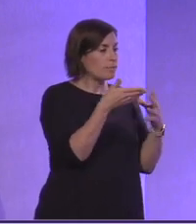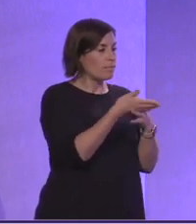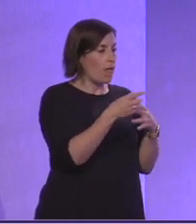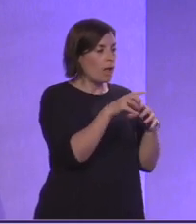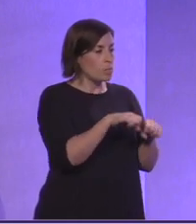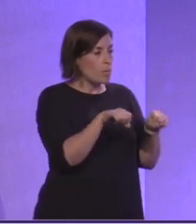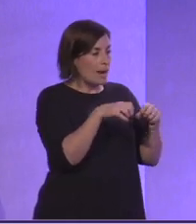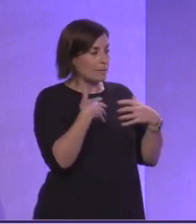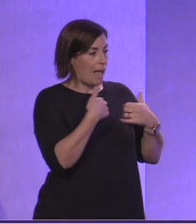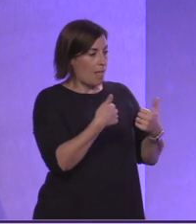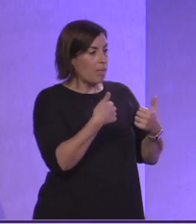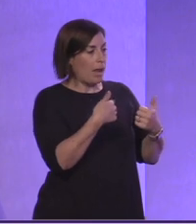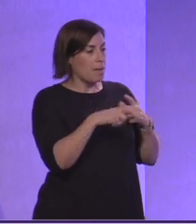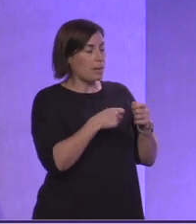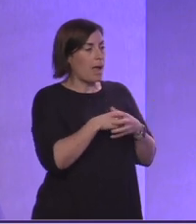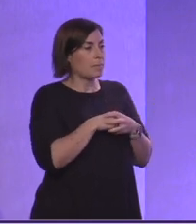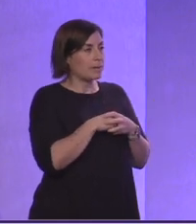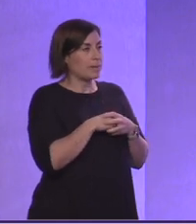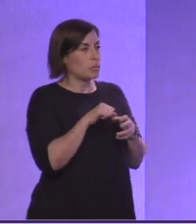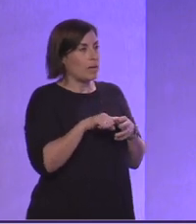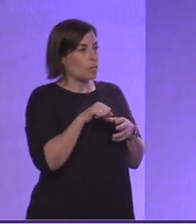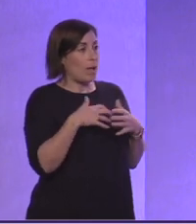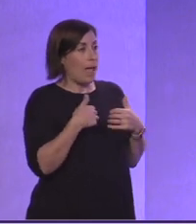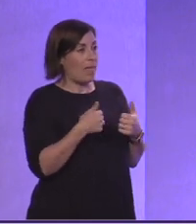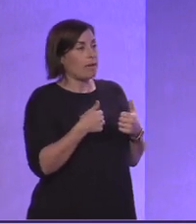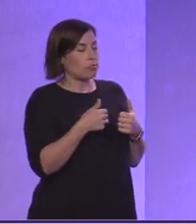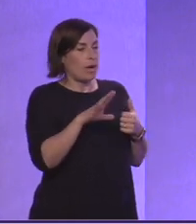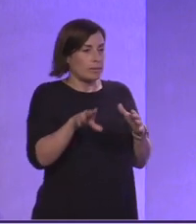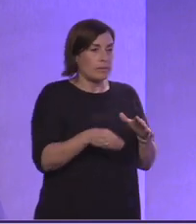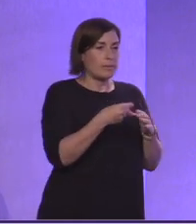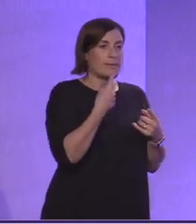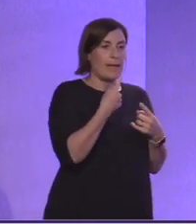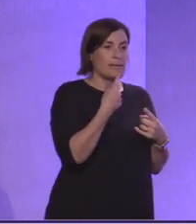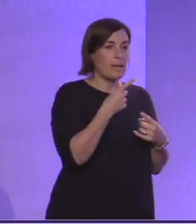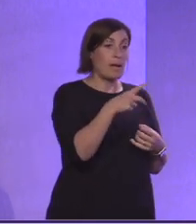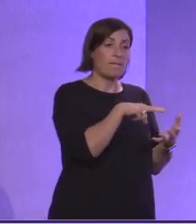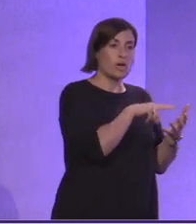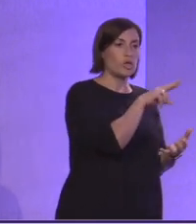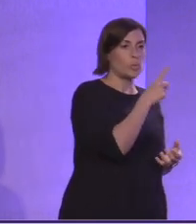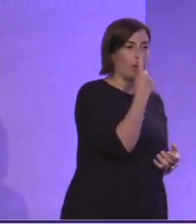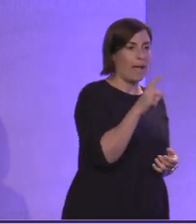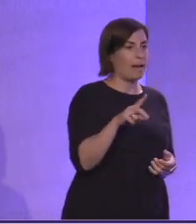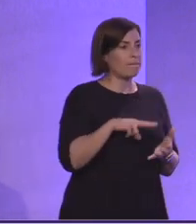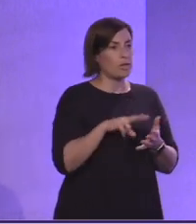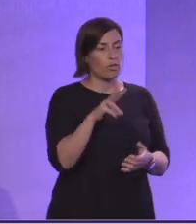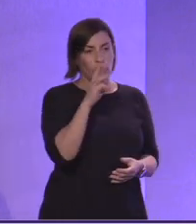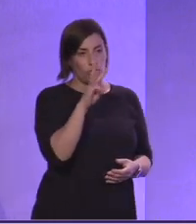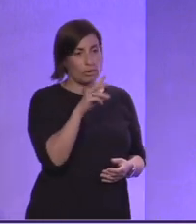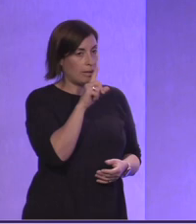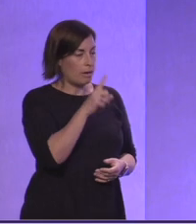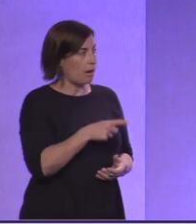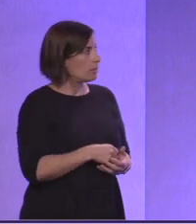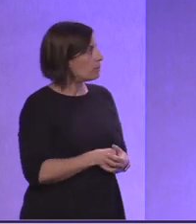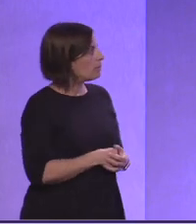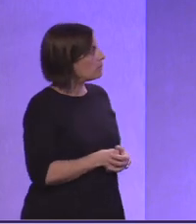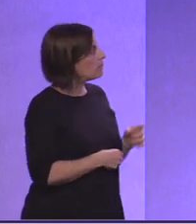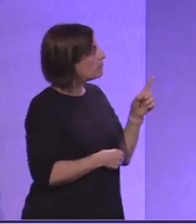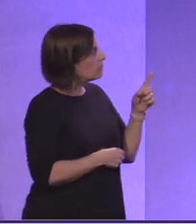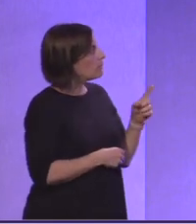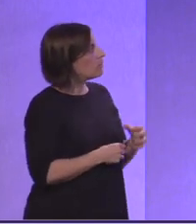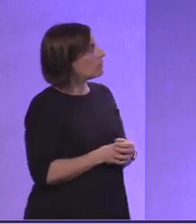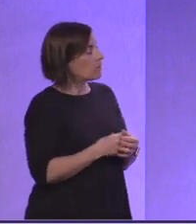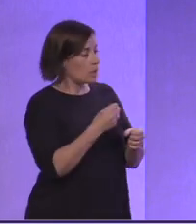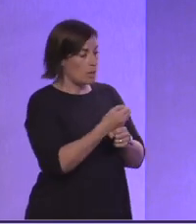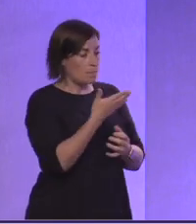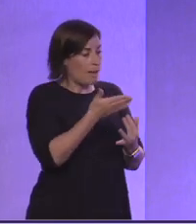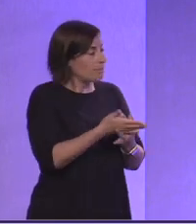be healthy before you load your data? Right? We can do this with version 2. Secondly, 12-factor. Right? Make sure we're loading in environment variables